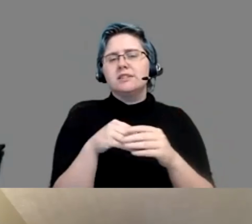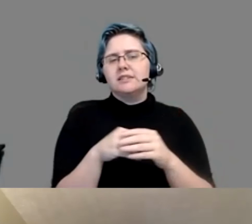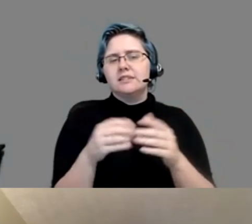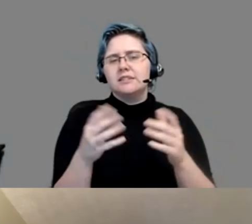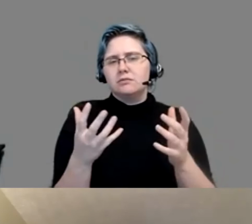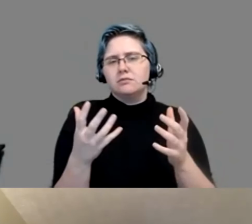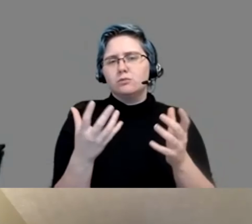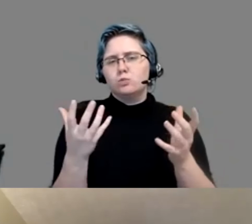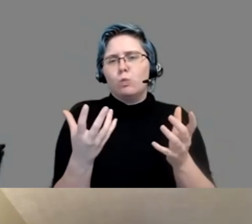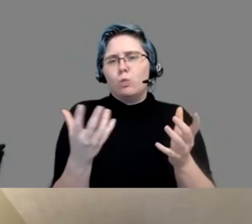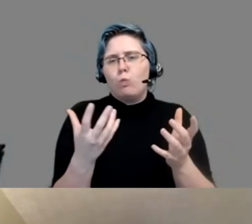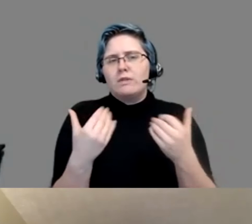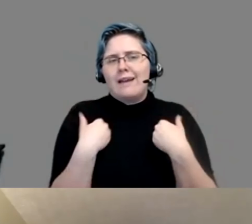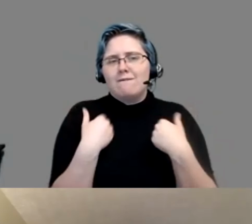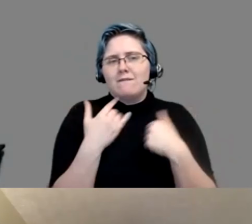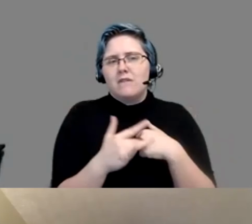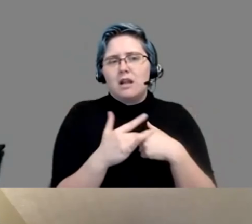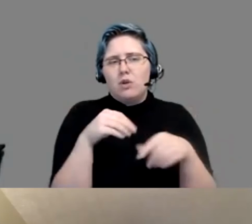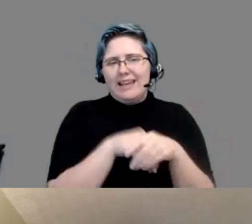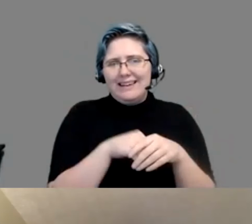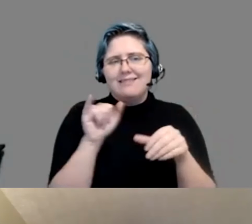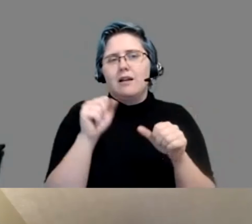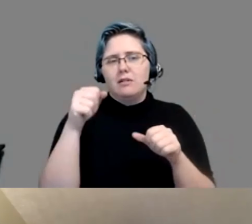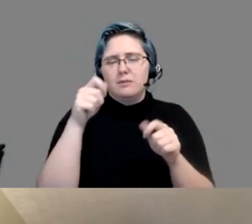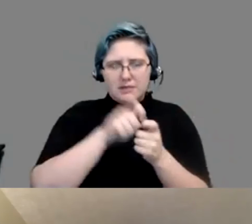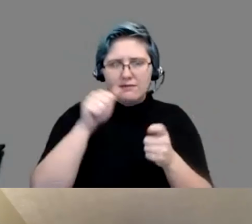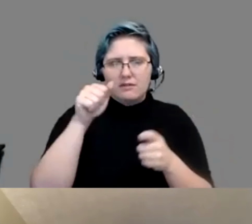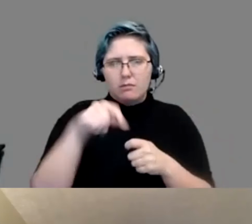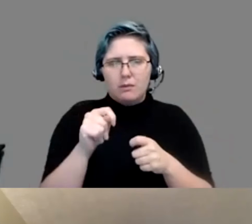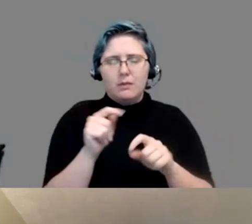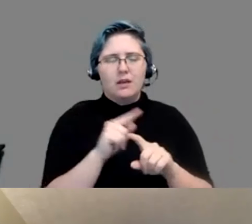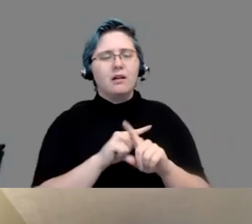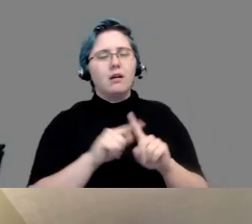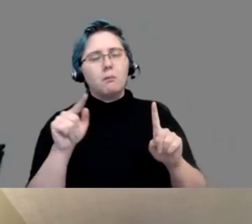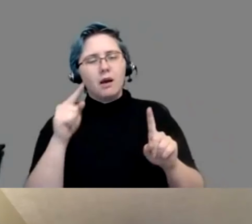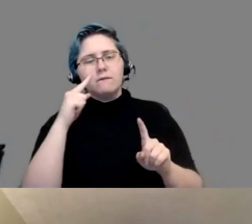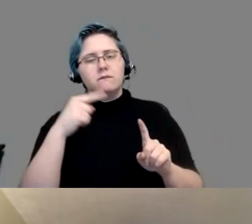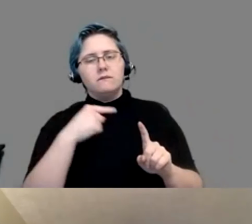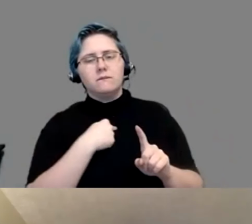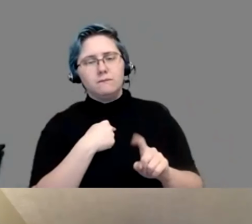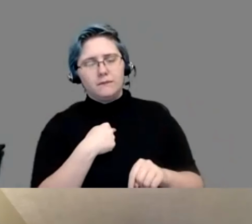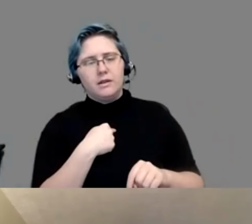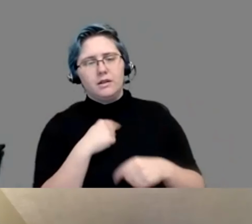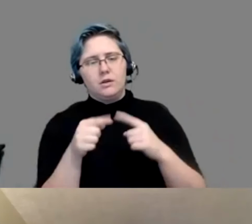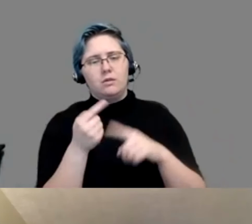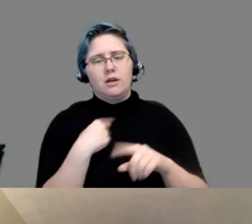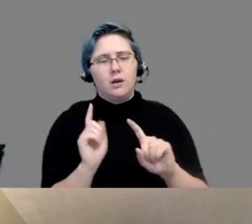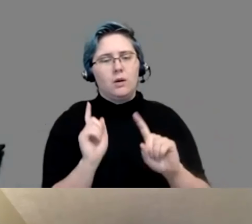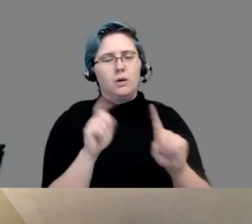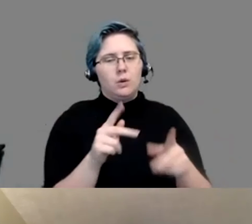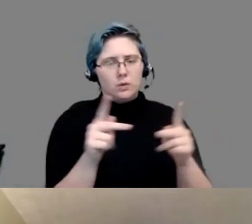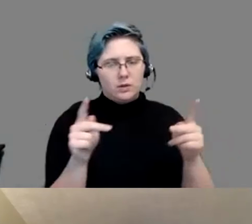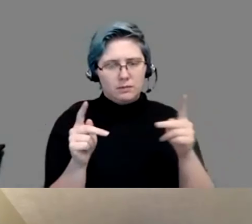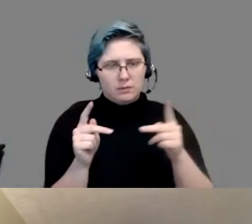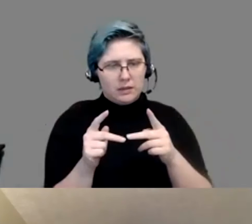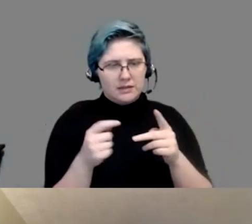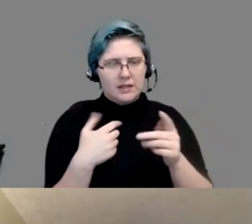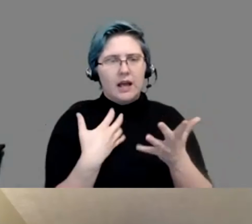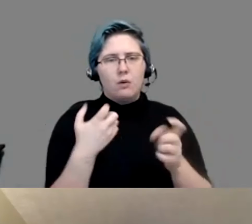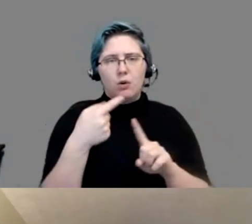that apartment. But to me, when I go to a place and I want to